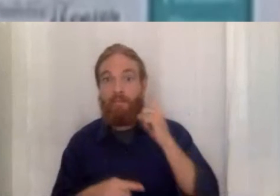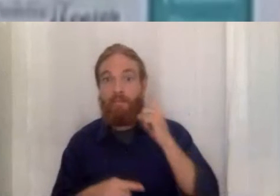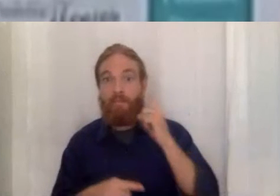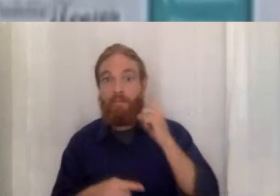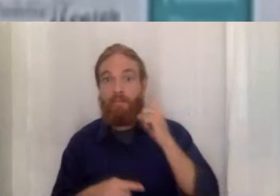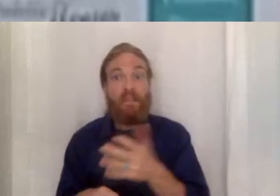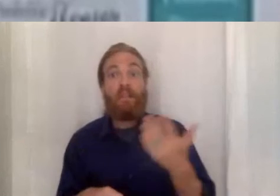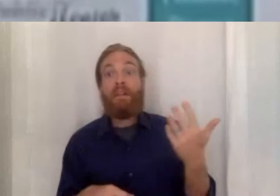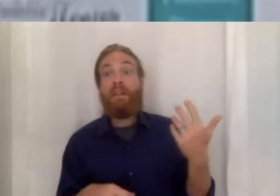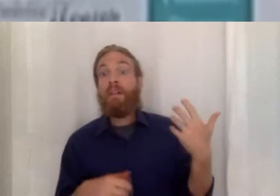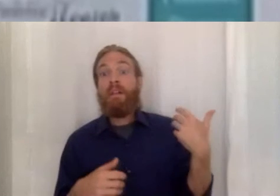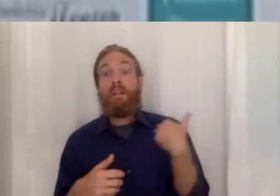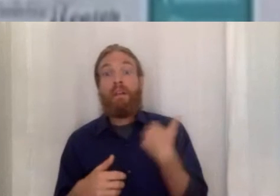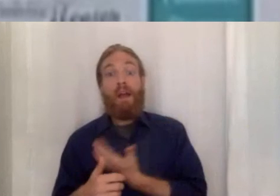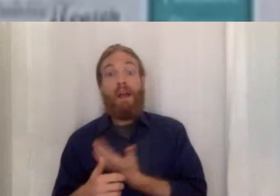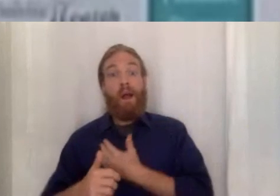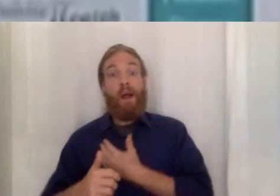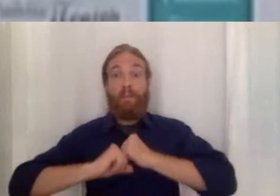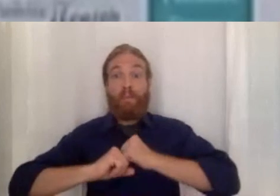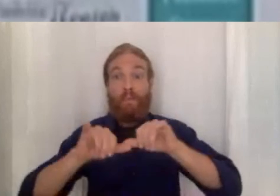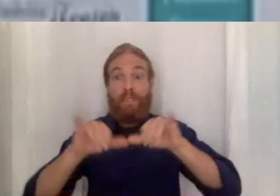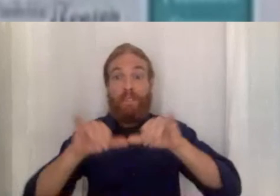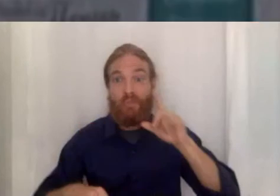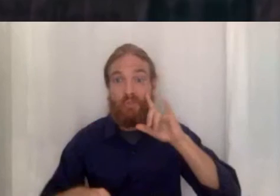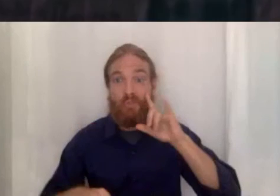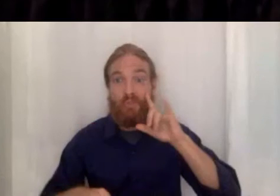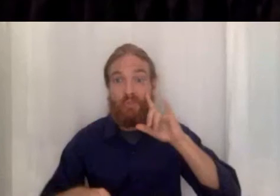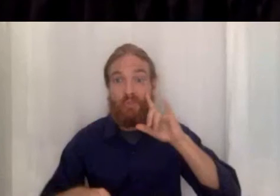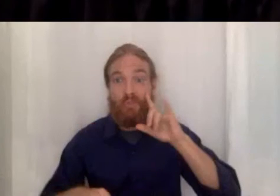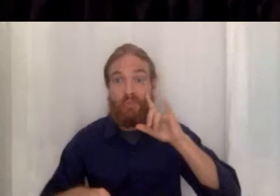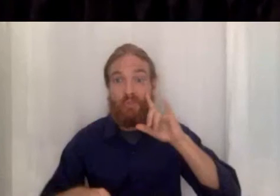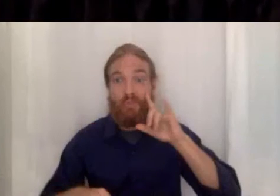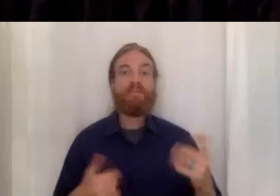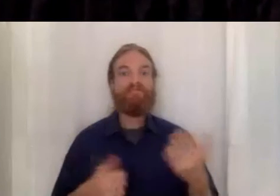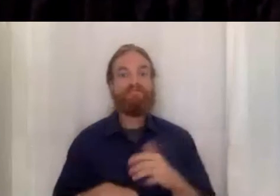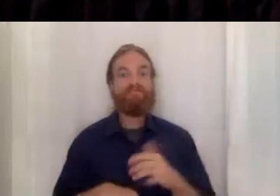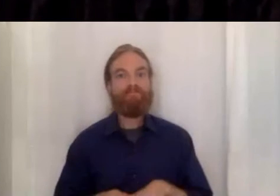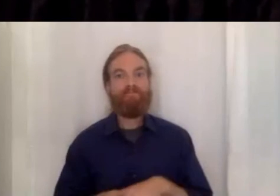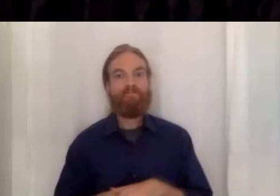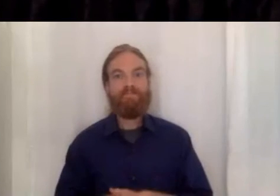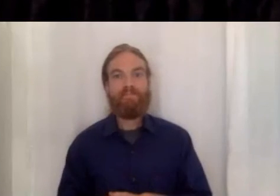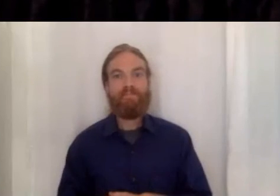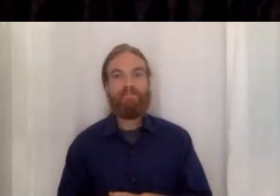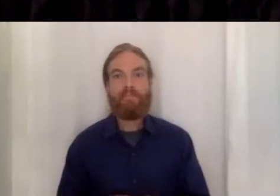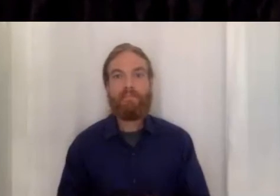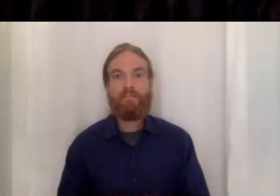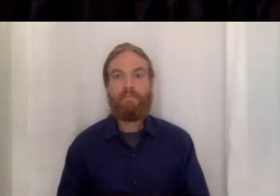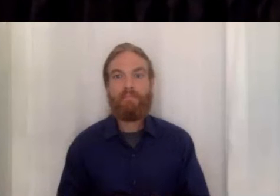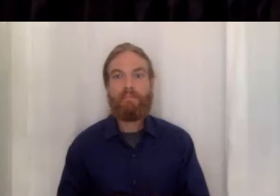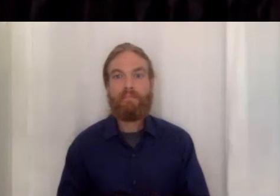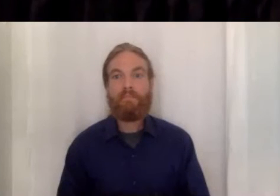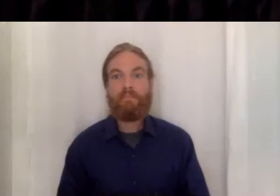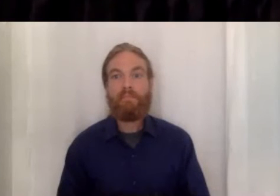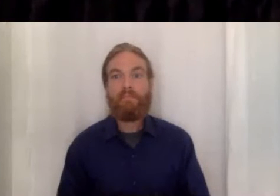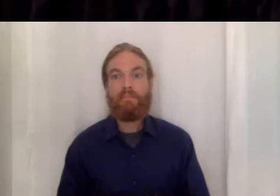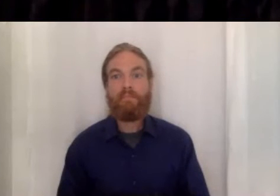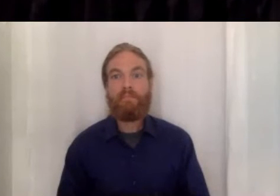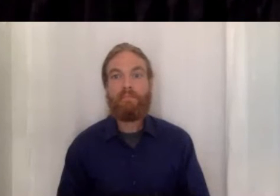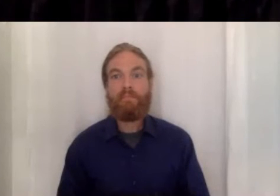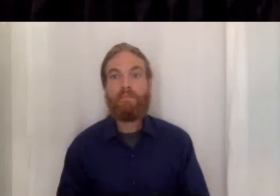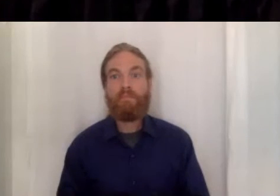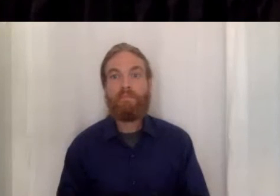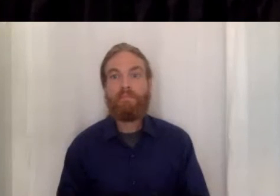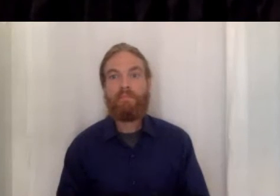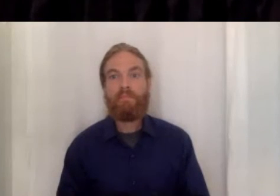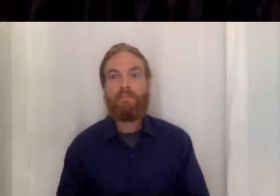timing of it. So it's not a one and done. Yeah. Where are their antibody tests being offered? I don't know, Dr.